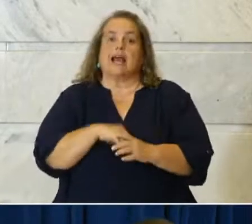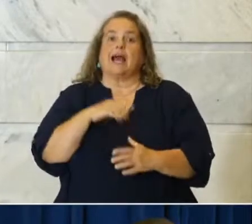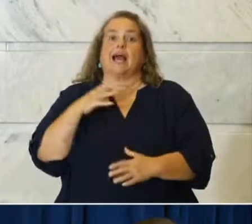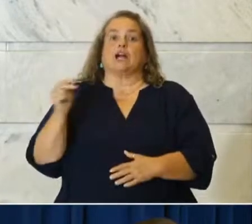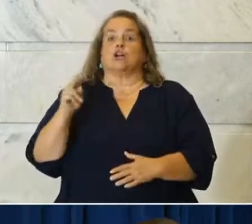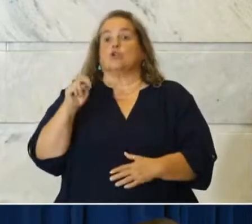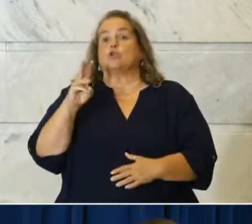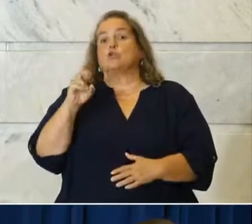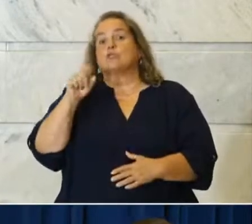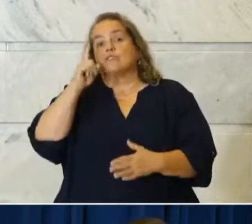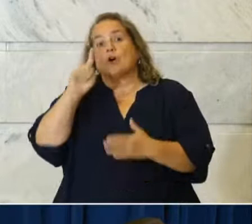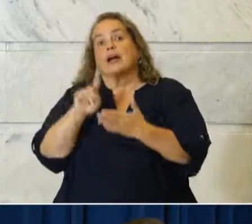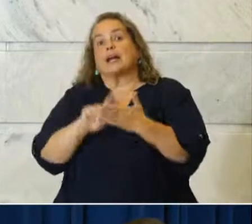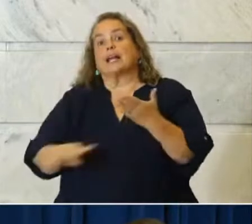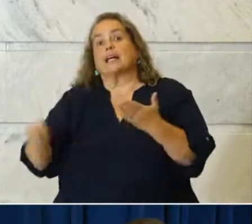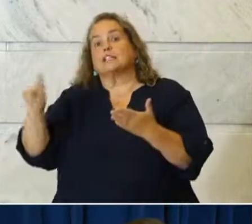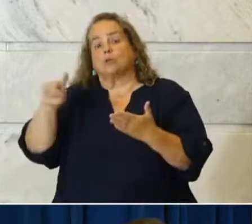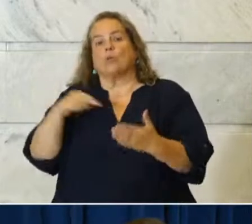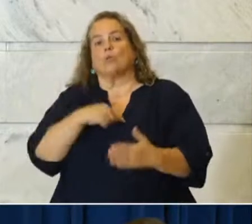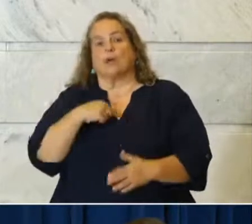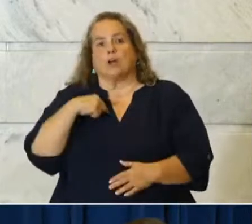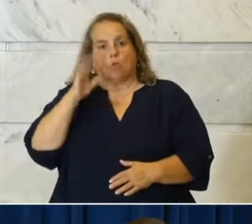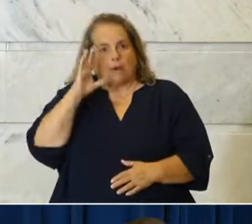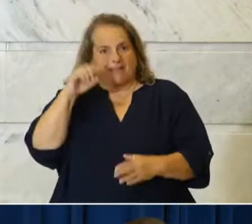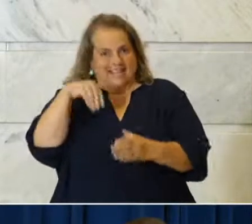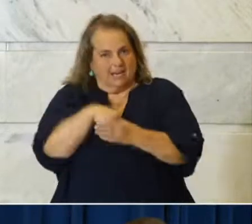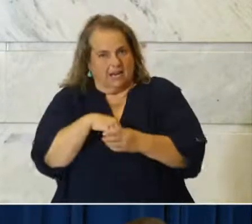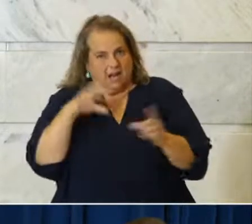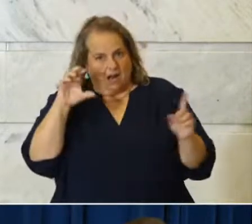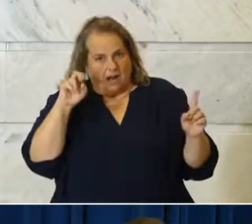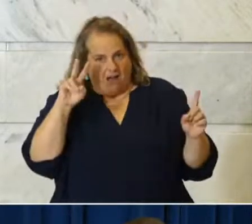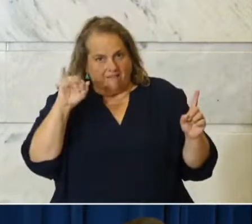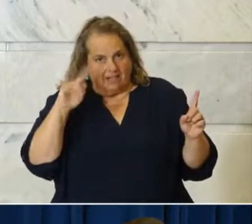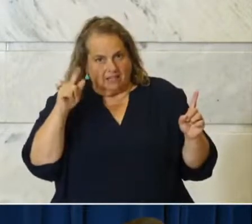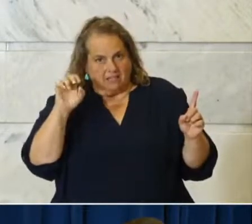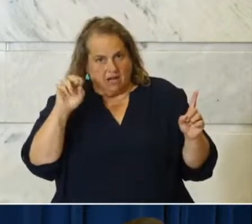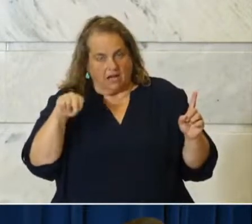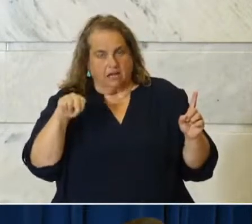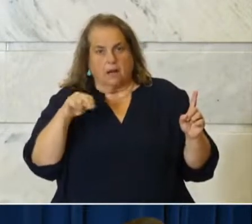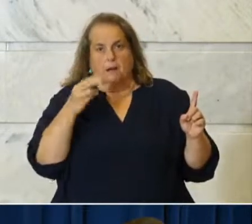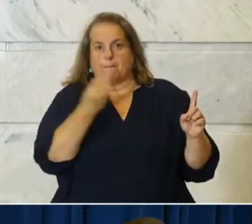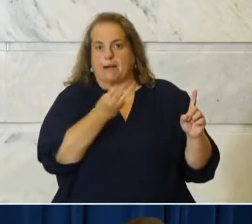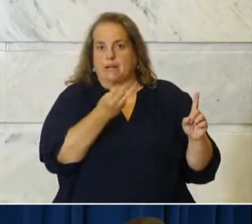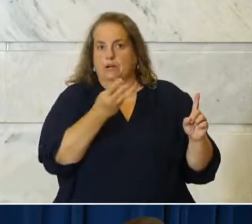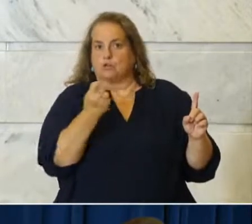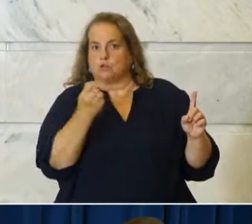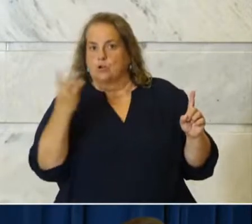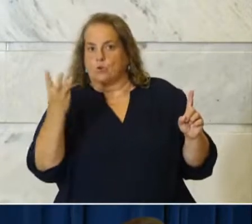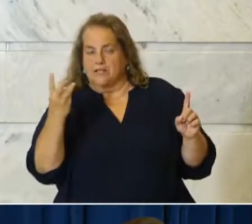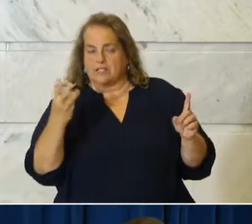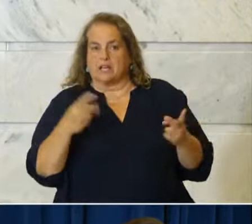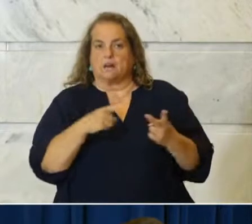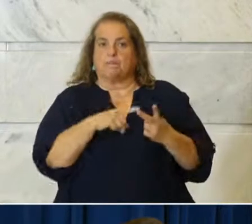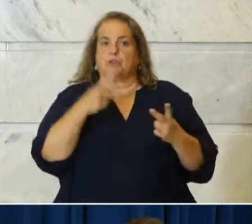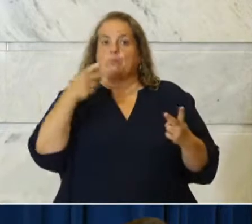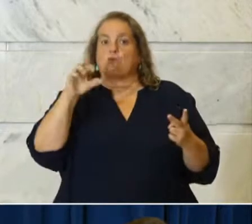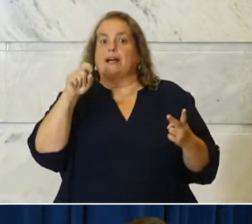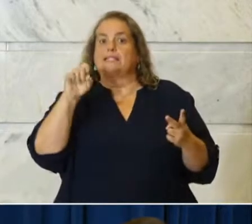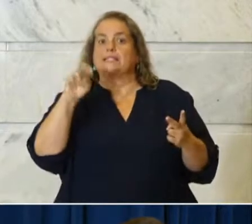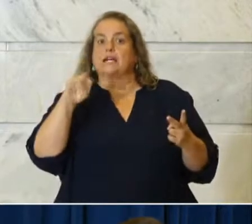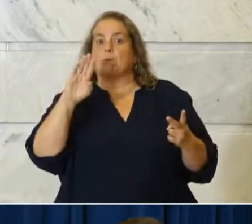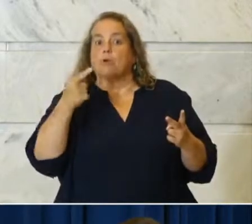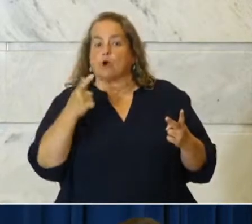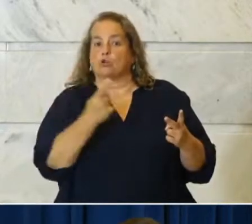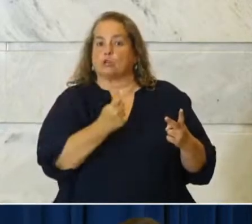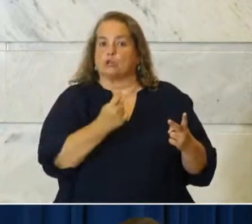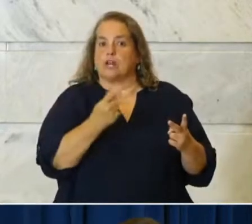for next week is we are going to be in Covington Monday, Tuesday, Wednesday, in Prestonsburg Tuesday, Wednesday, Thursday. And to